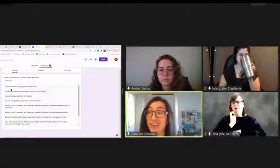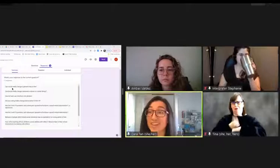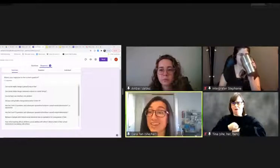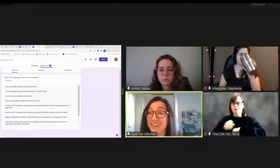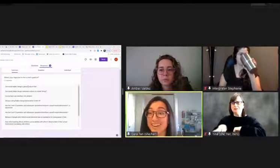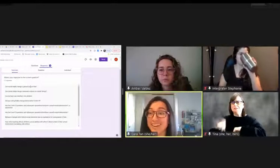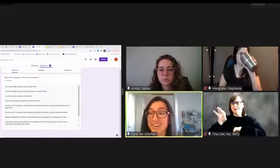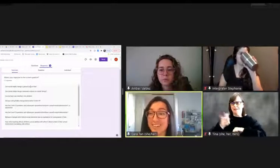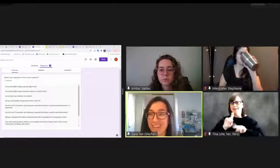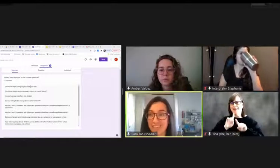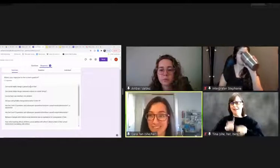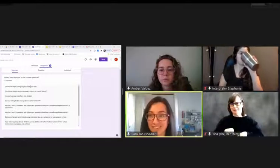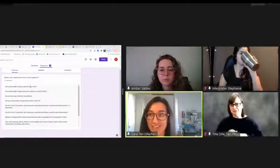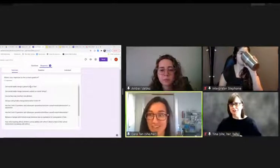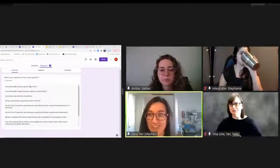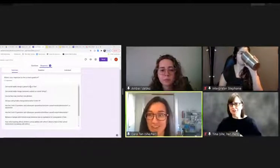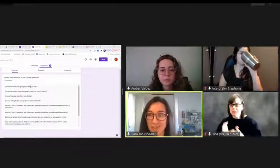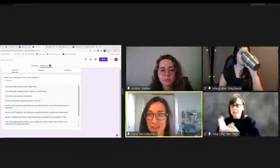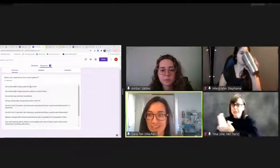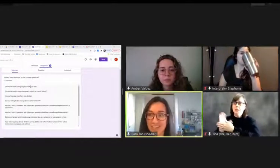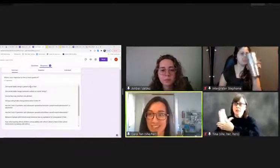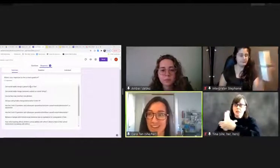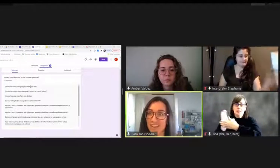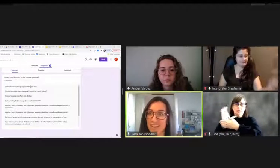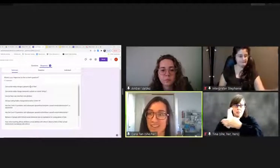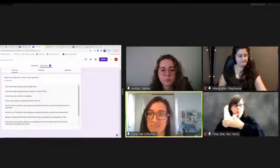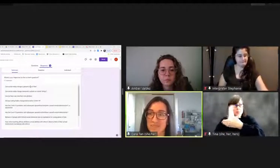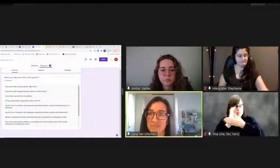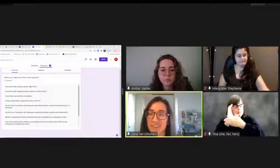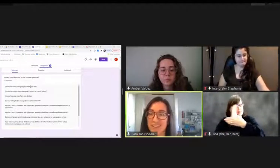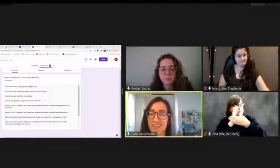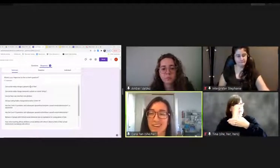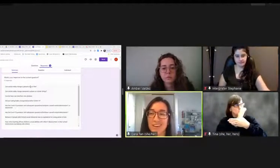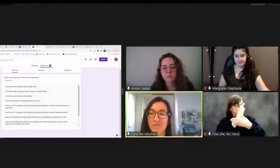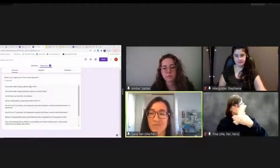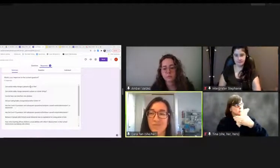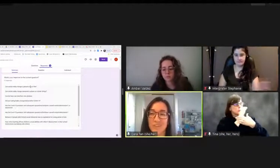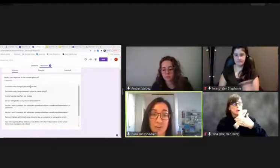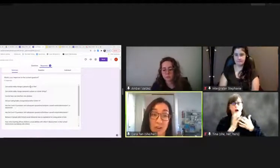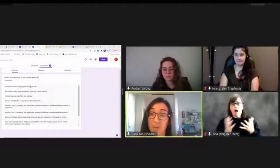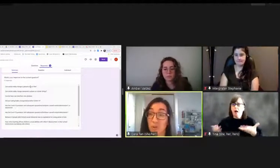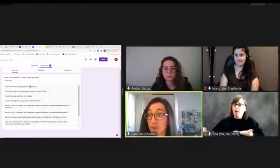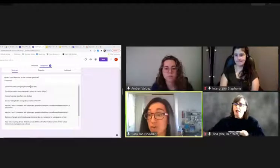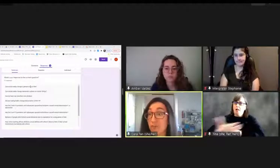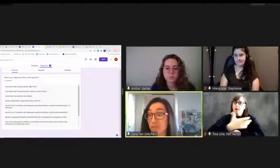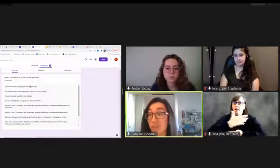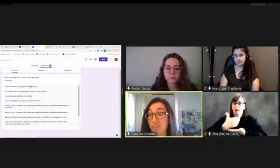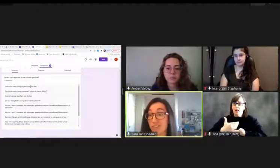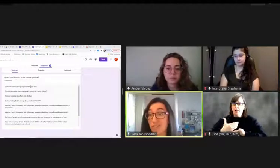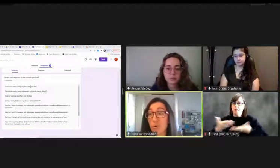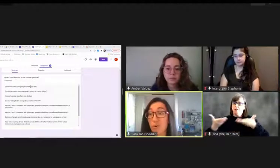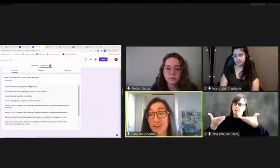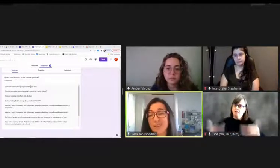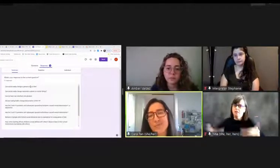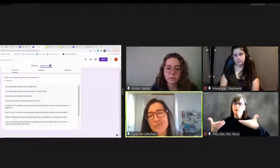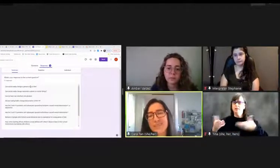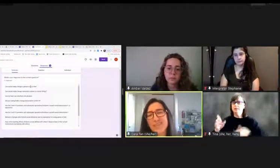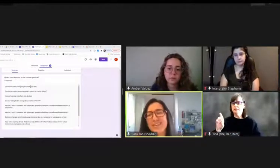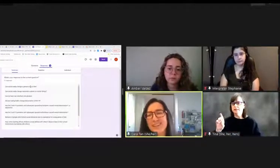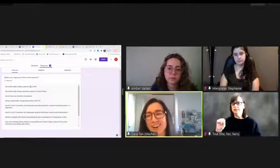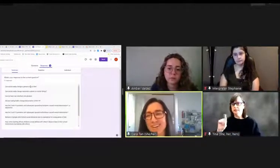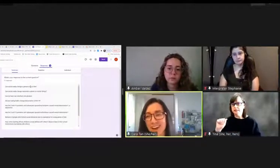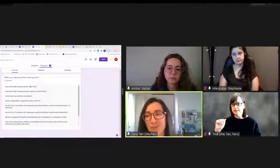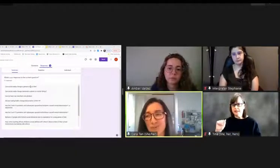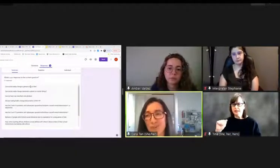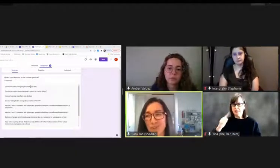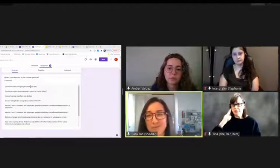lot as a researcher. You'd have to pay attention to everything. So yeah, you could observe a person's whole life, but it is a